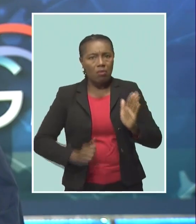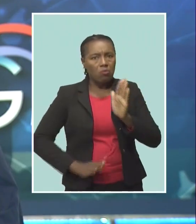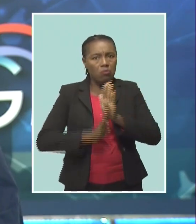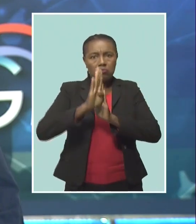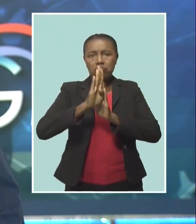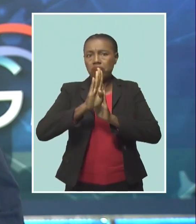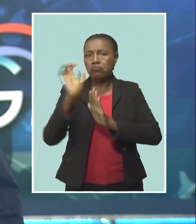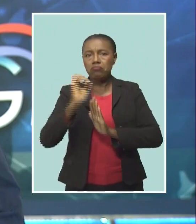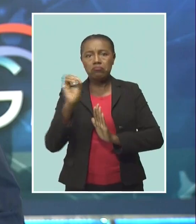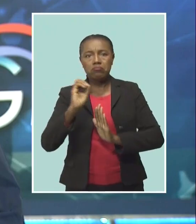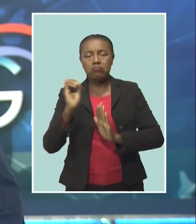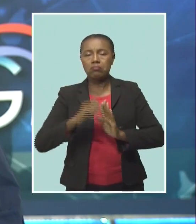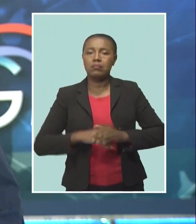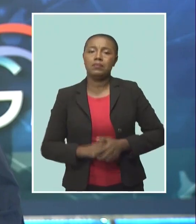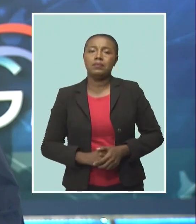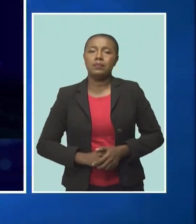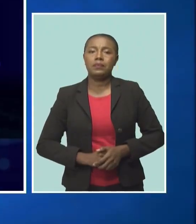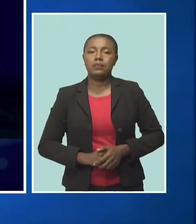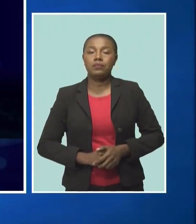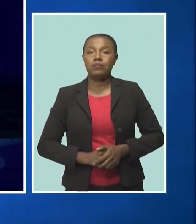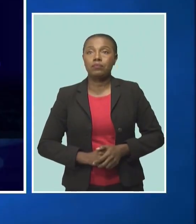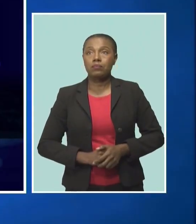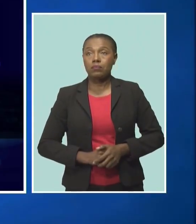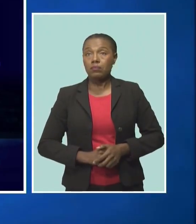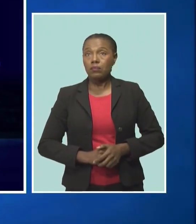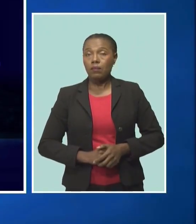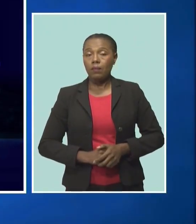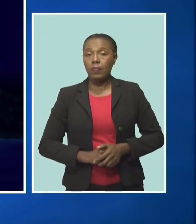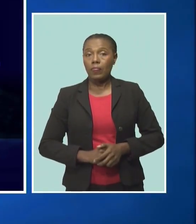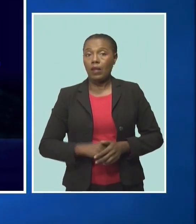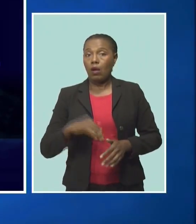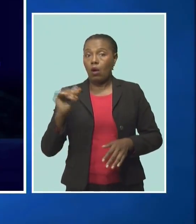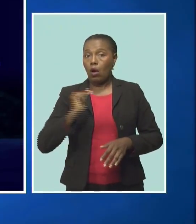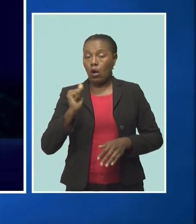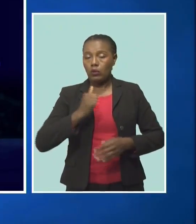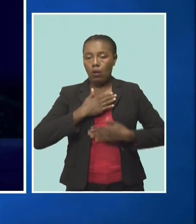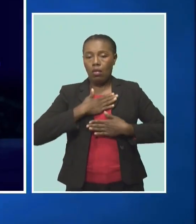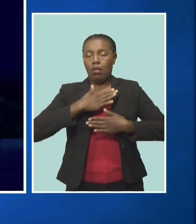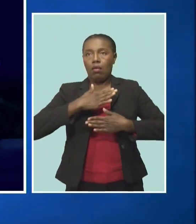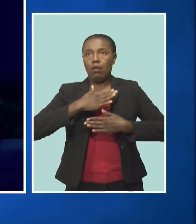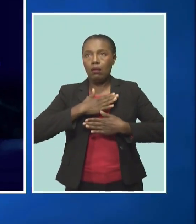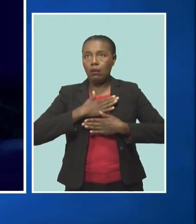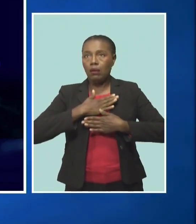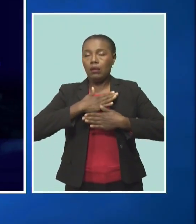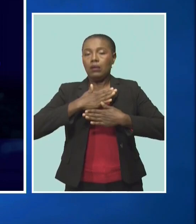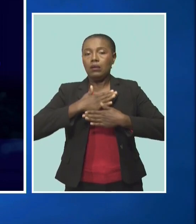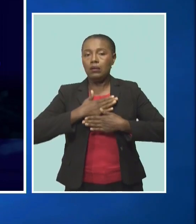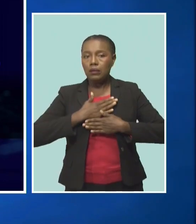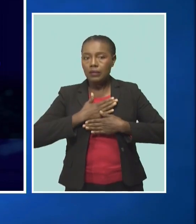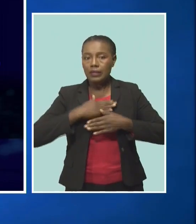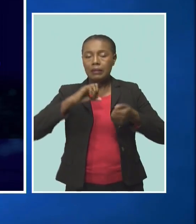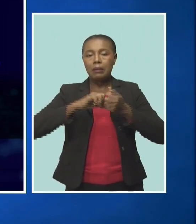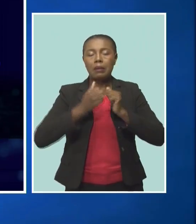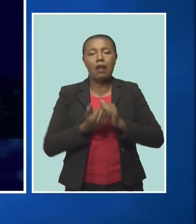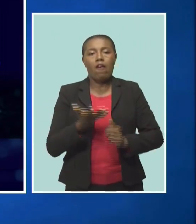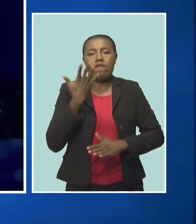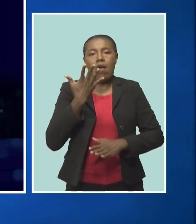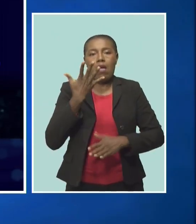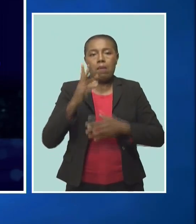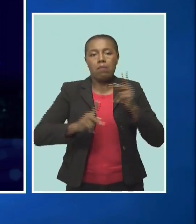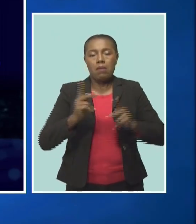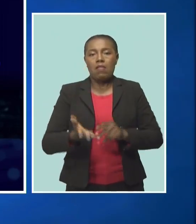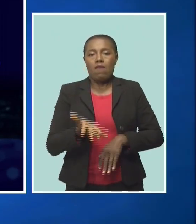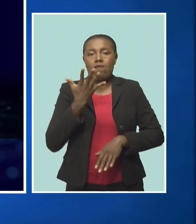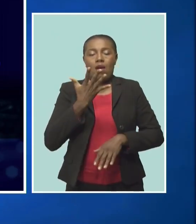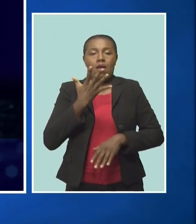cases. In addition, respiratory symptoms in persons less than 5 years old